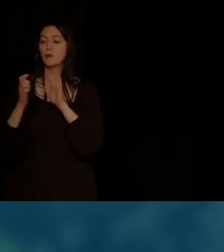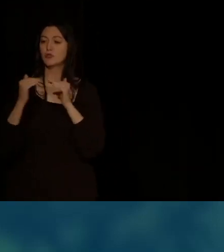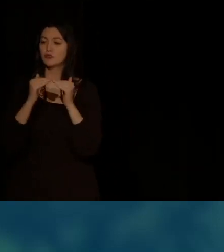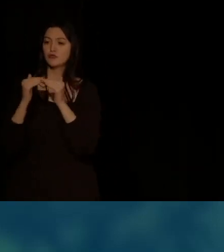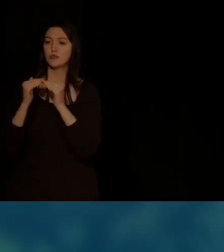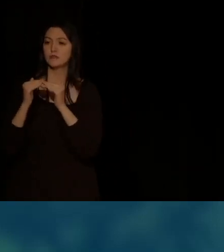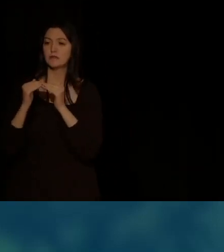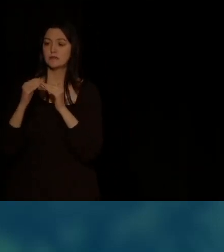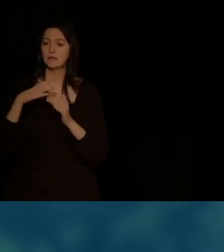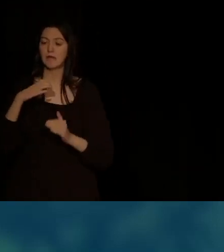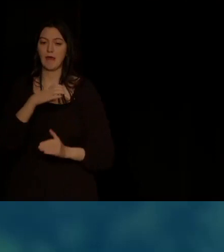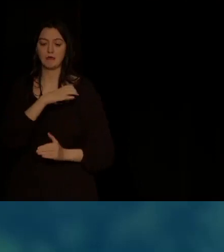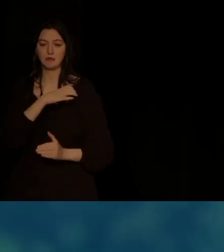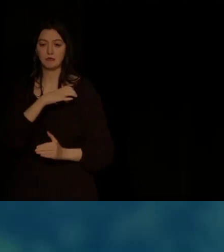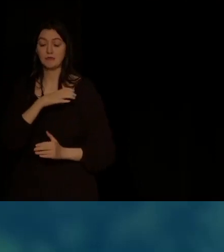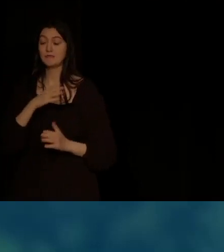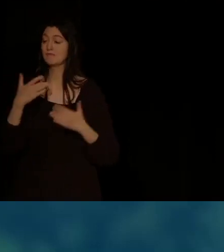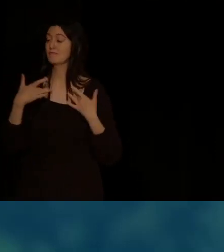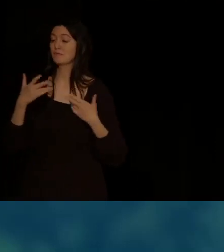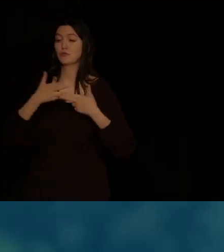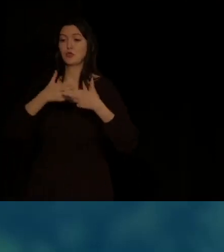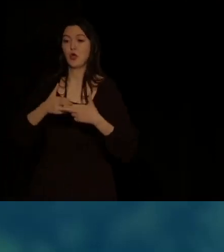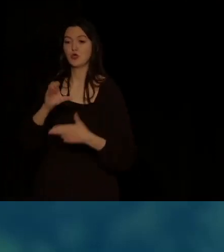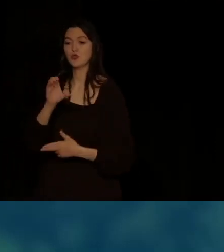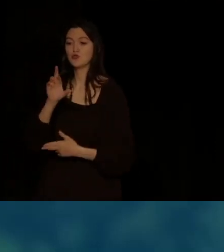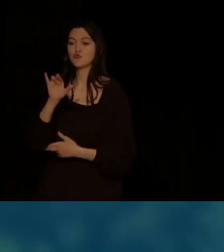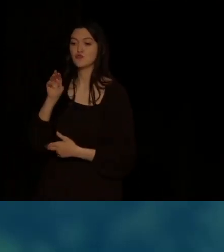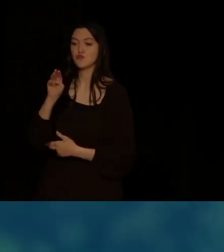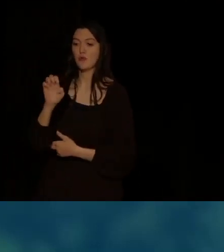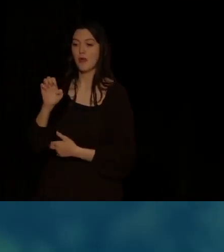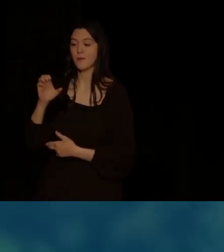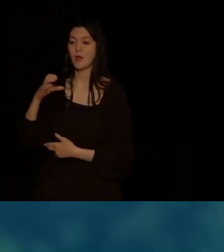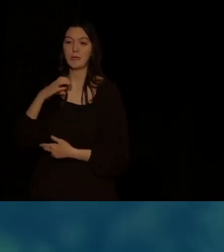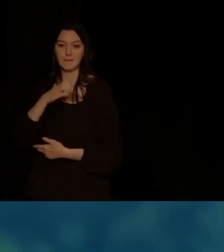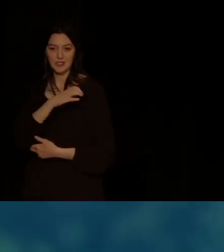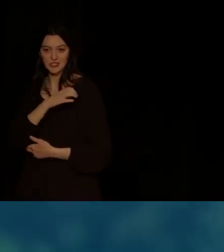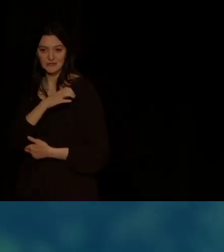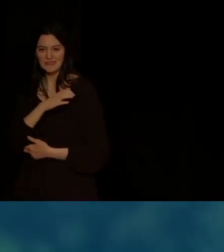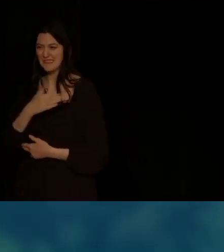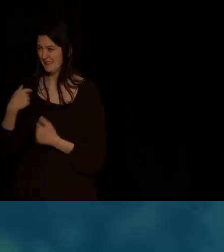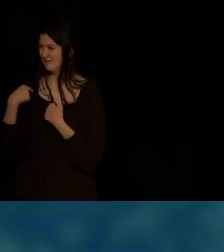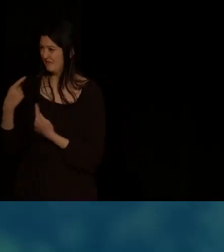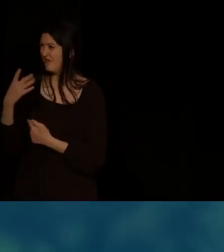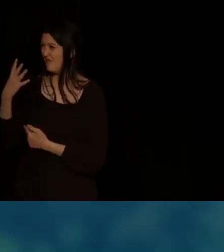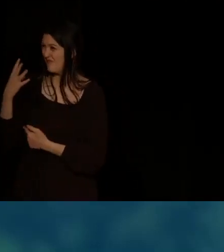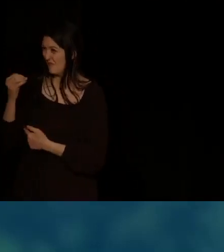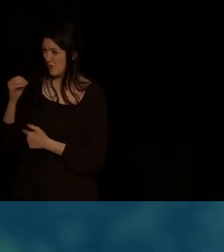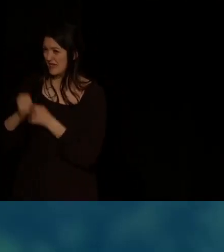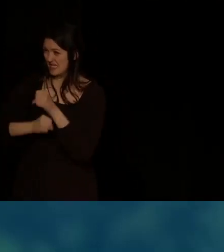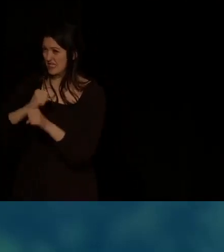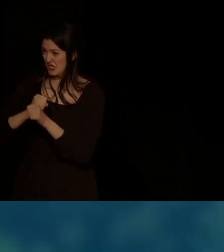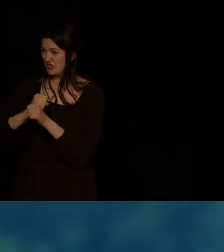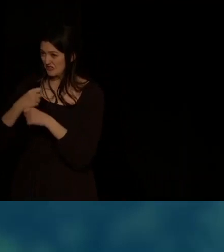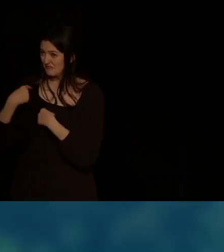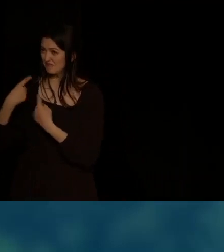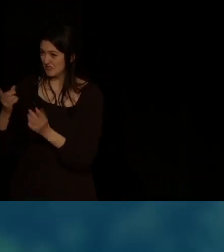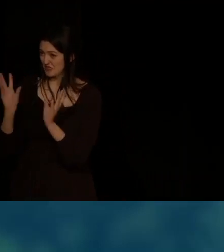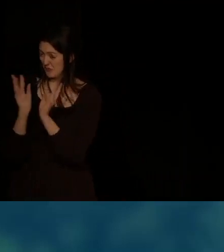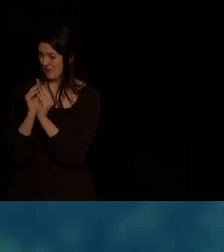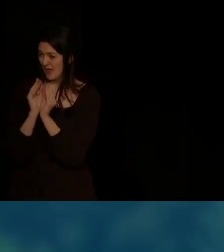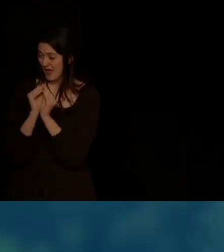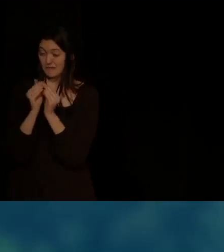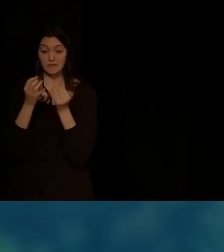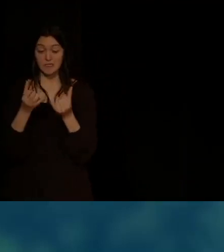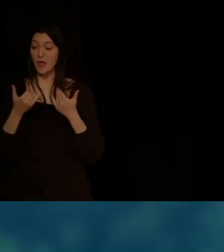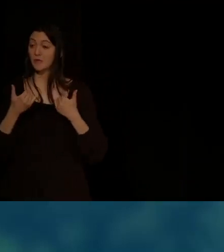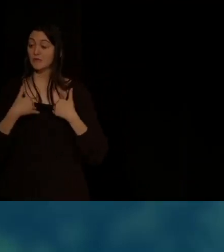Council, commonly called the Crime Commission. It had been at least 40 years since the commission met, and we now